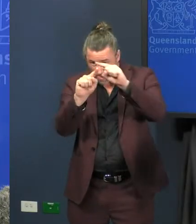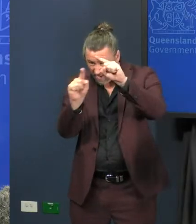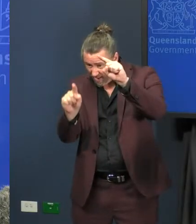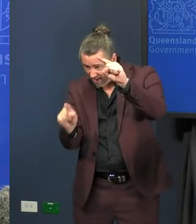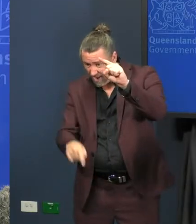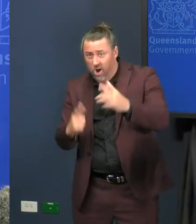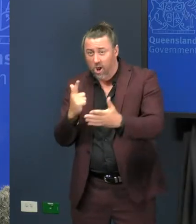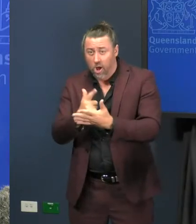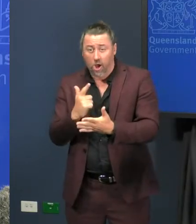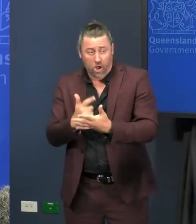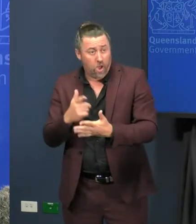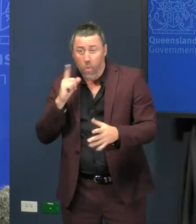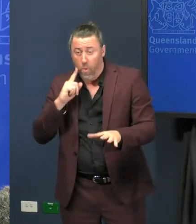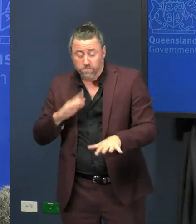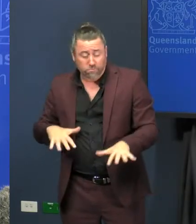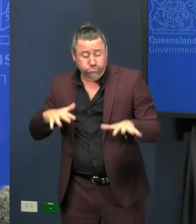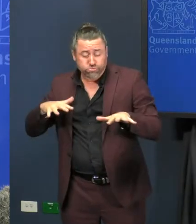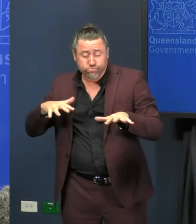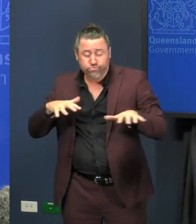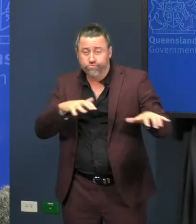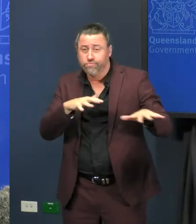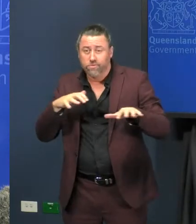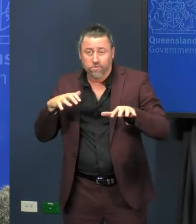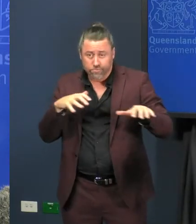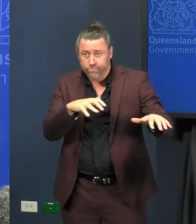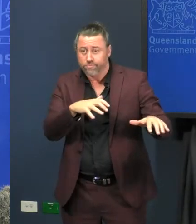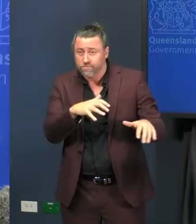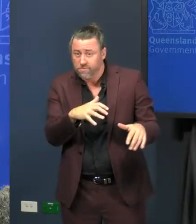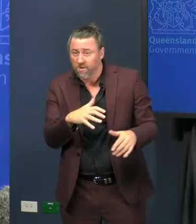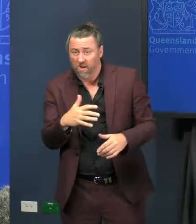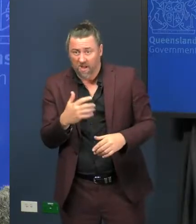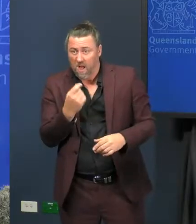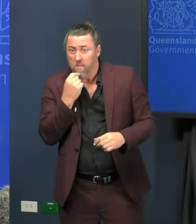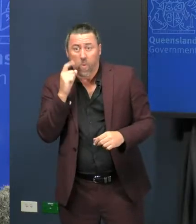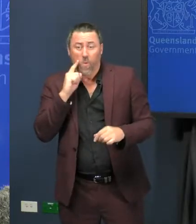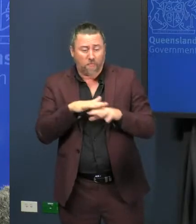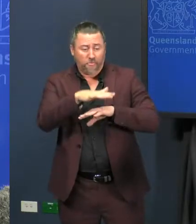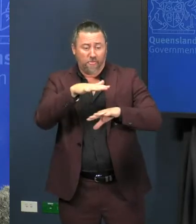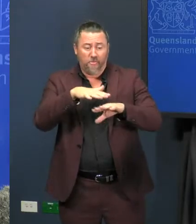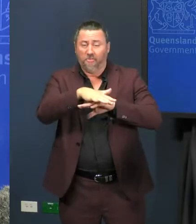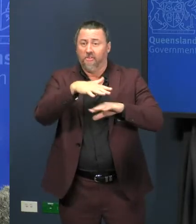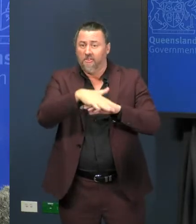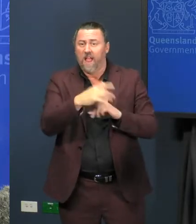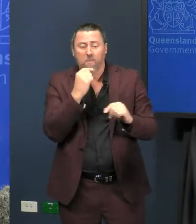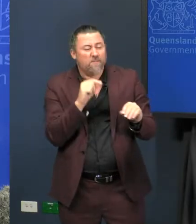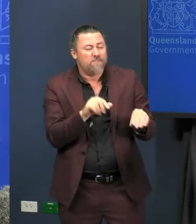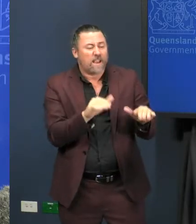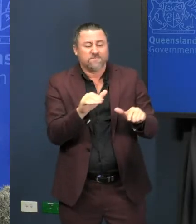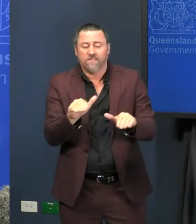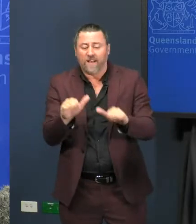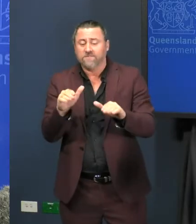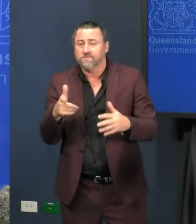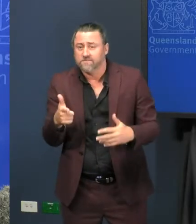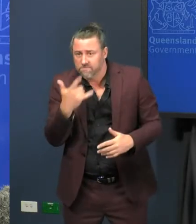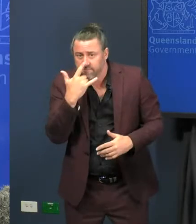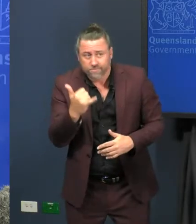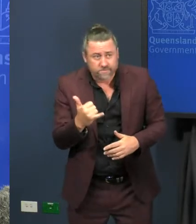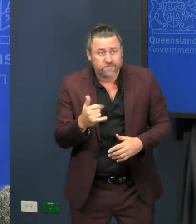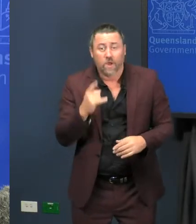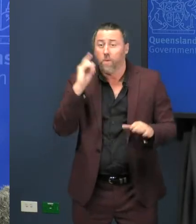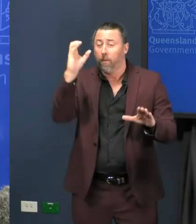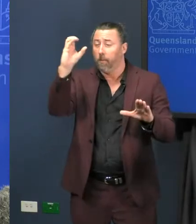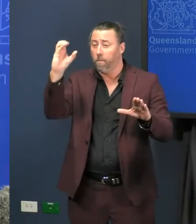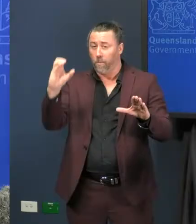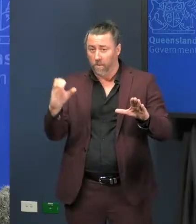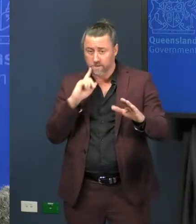causing significant erosion and inundation of low-lying areas. As Alfred continues to move south,